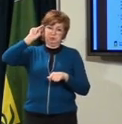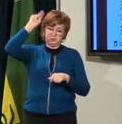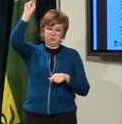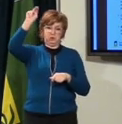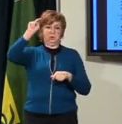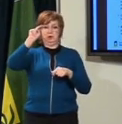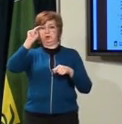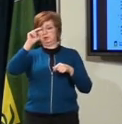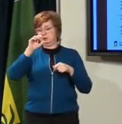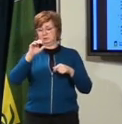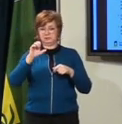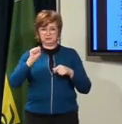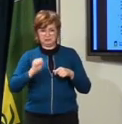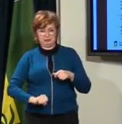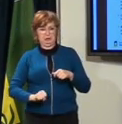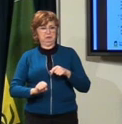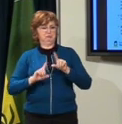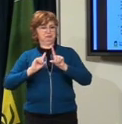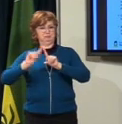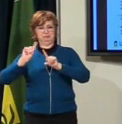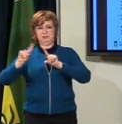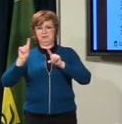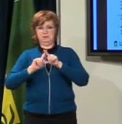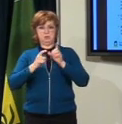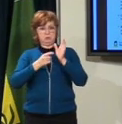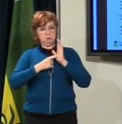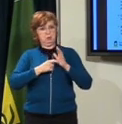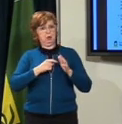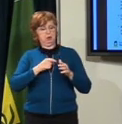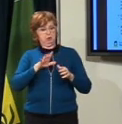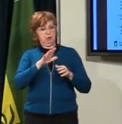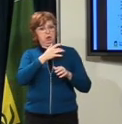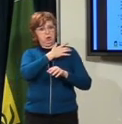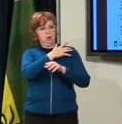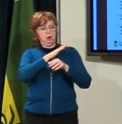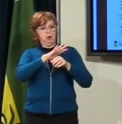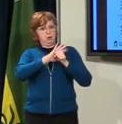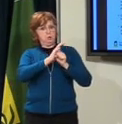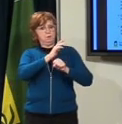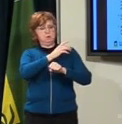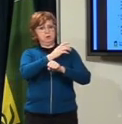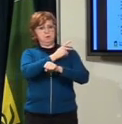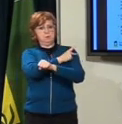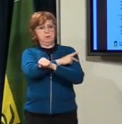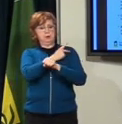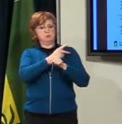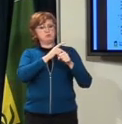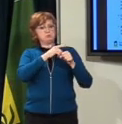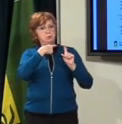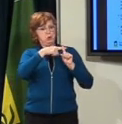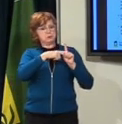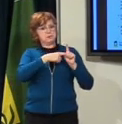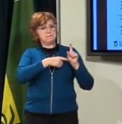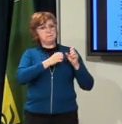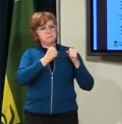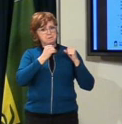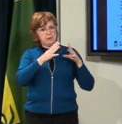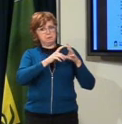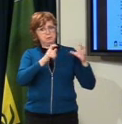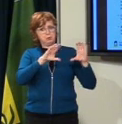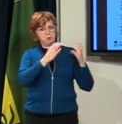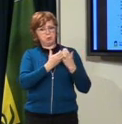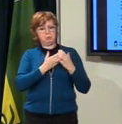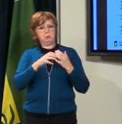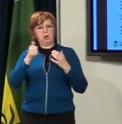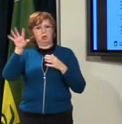be able to adapt to meet the COVID demand. So there will be some variation at different sites. Local communications will be used in order